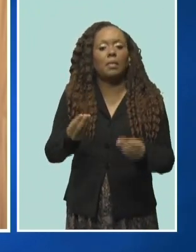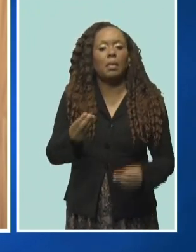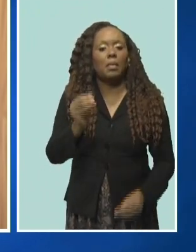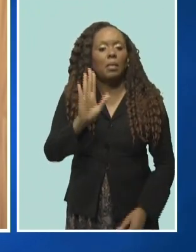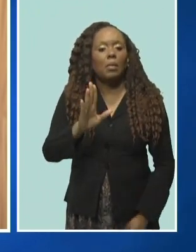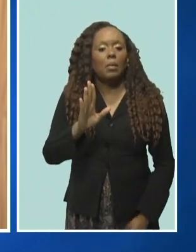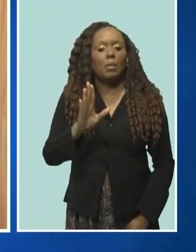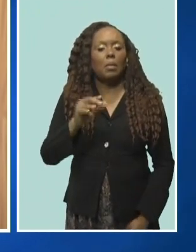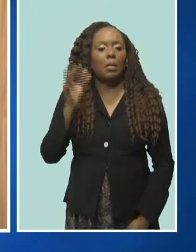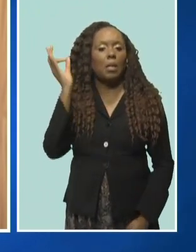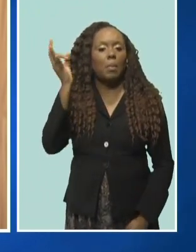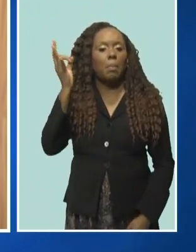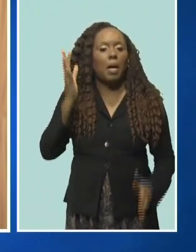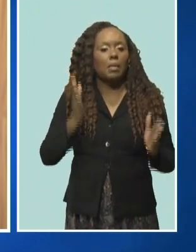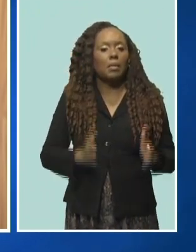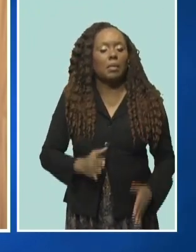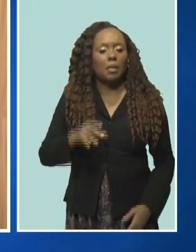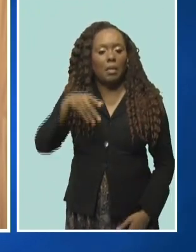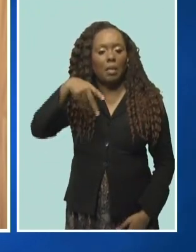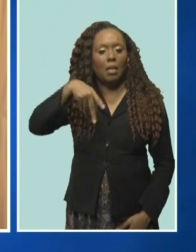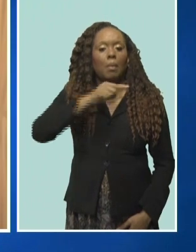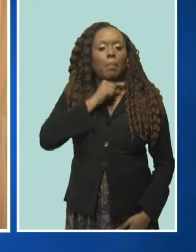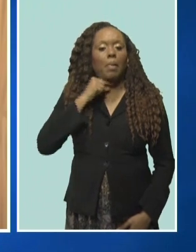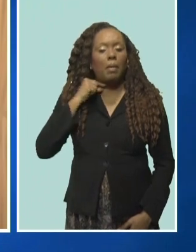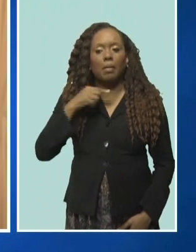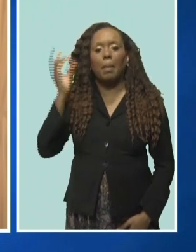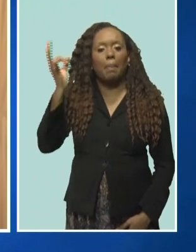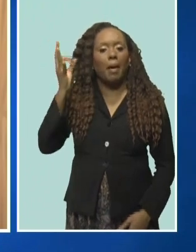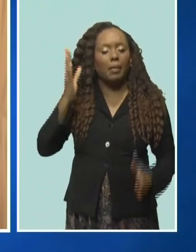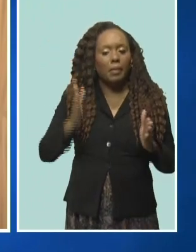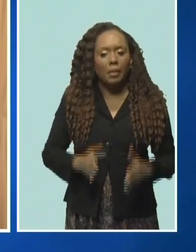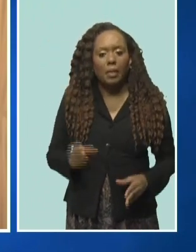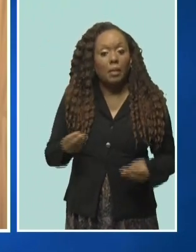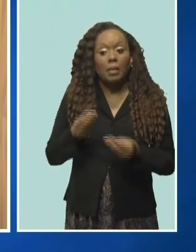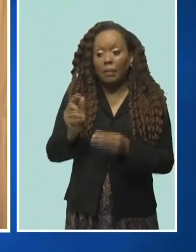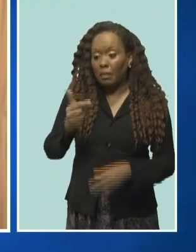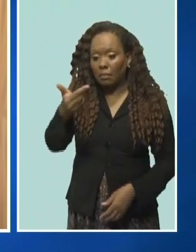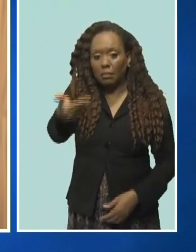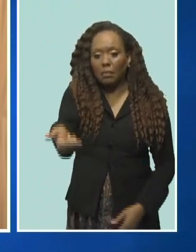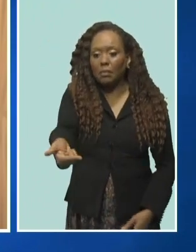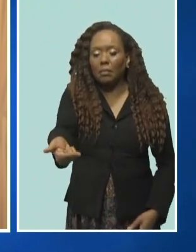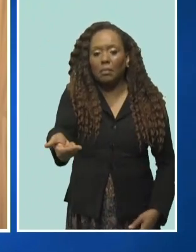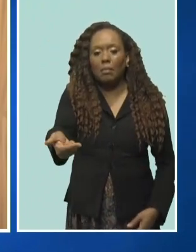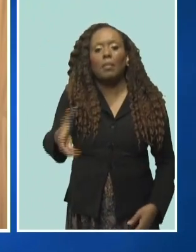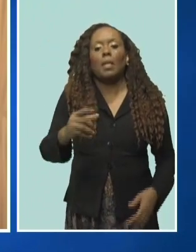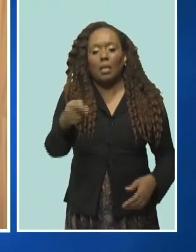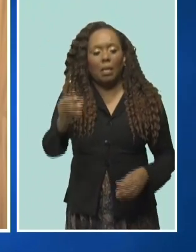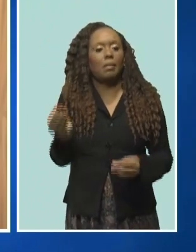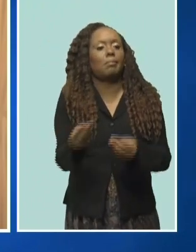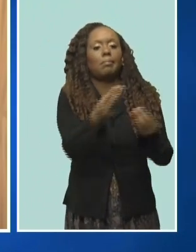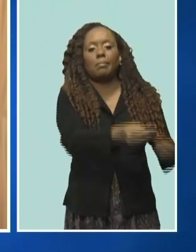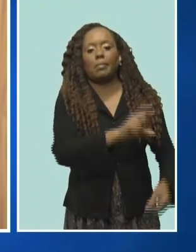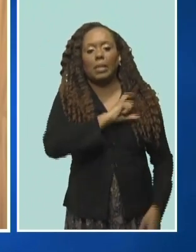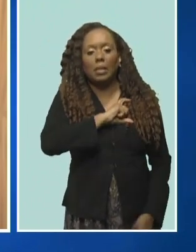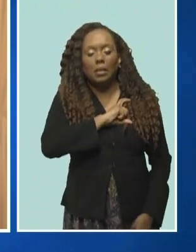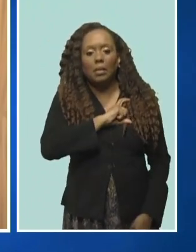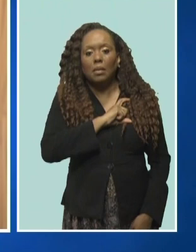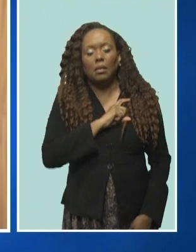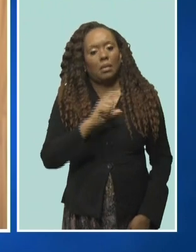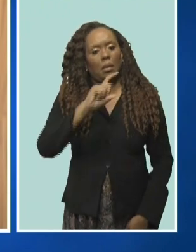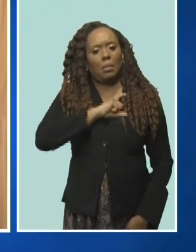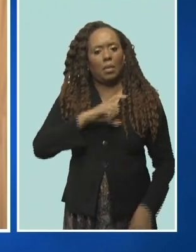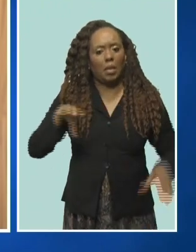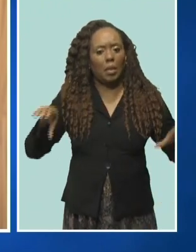must find a way to reduce the number of guns in this society, even as the police do their job